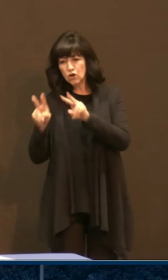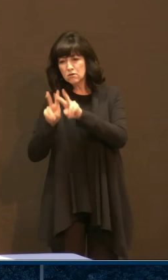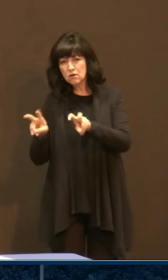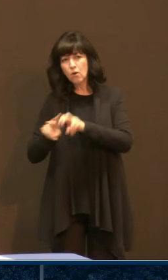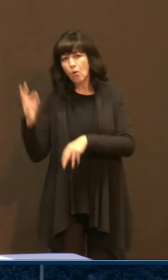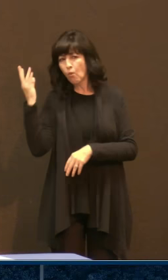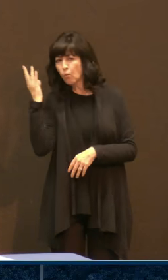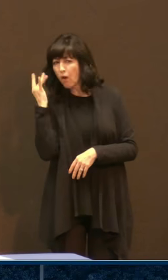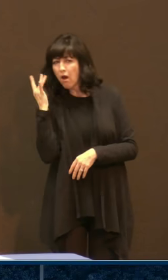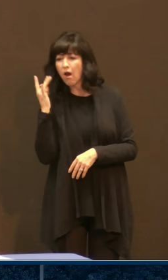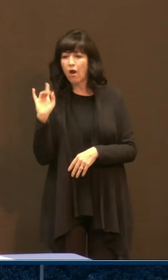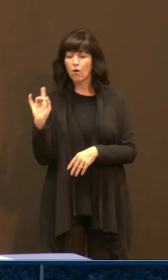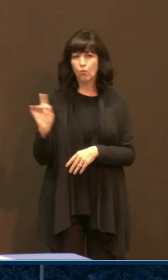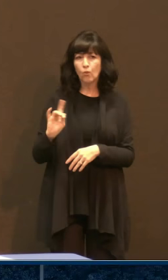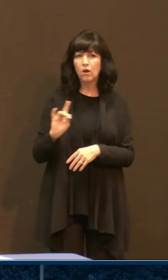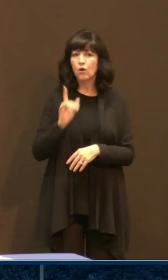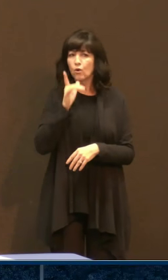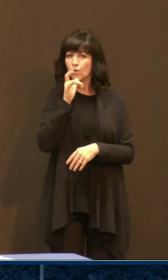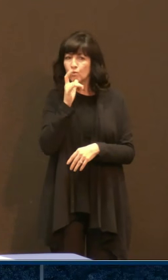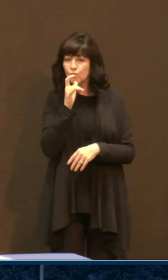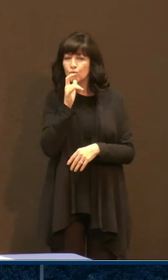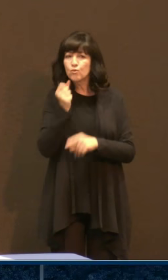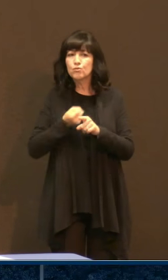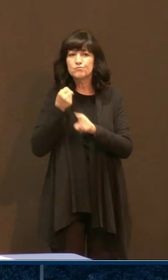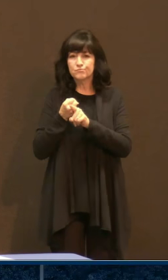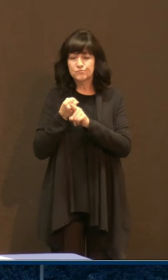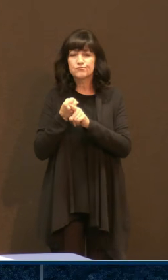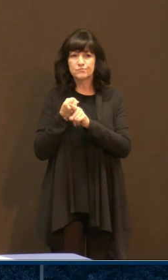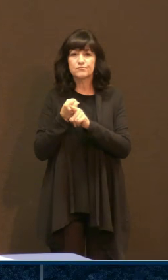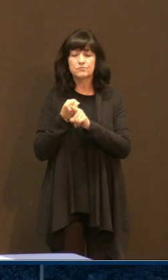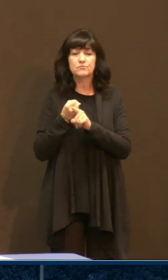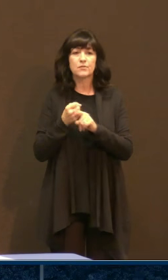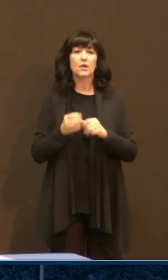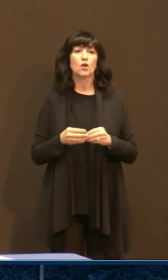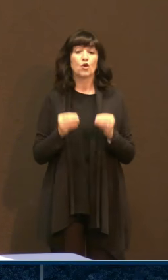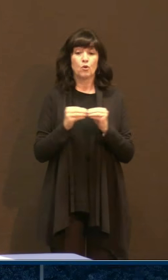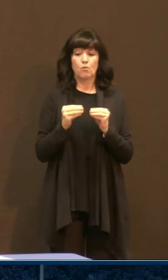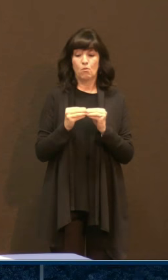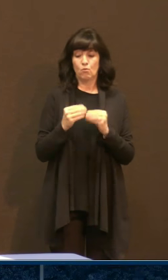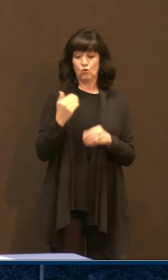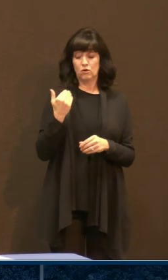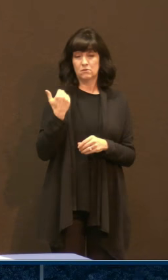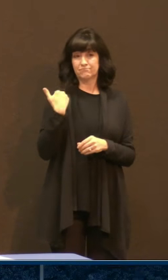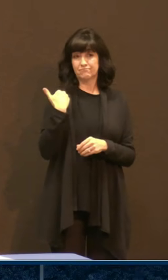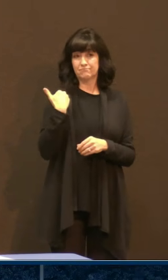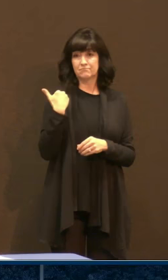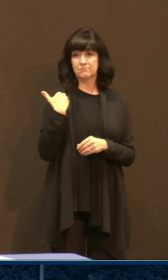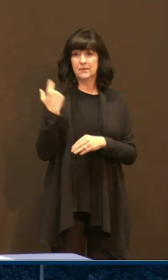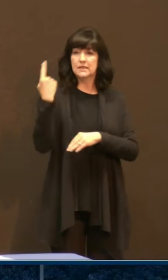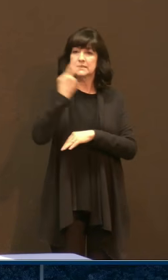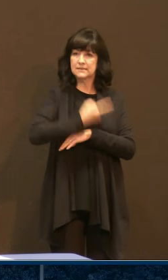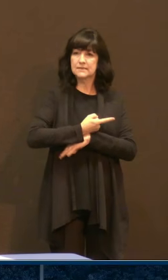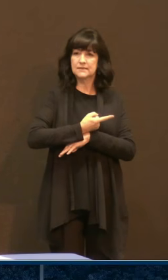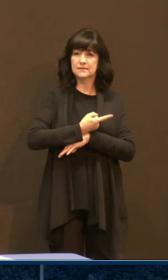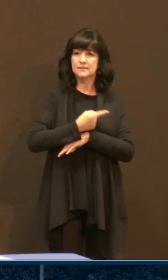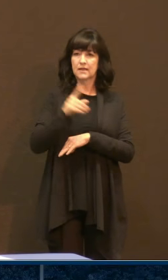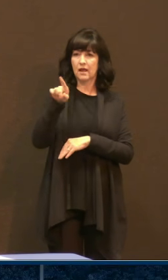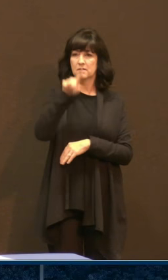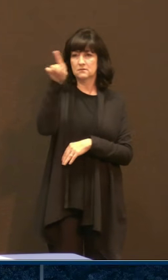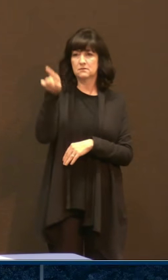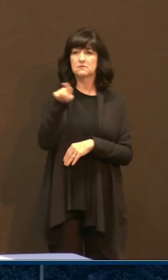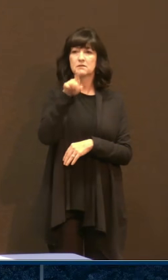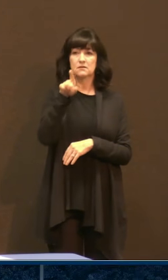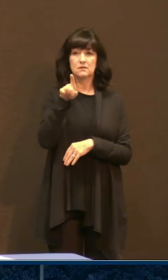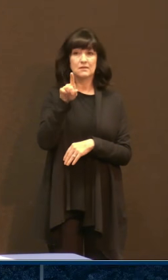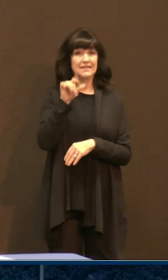bar graph of the more recent days to give you a clearer idea of where we are. And if you take those spikes